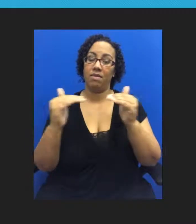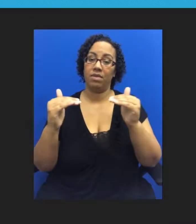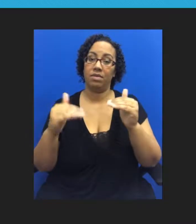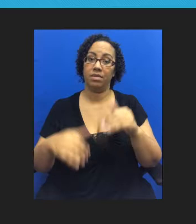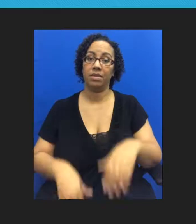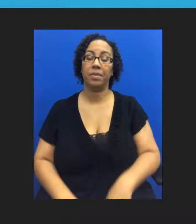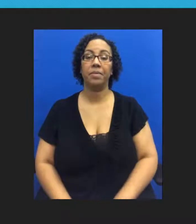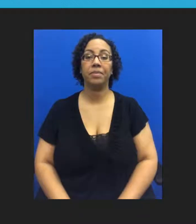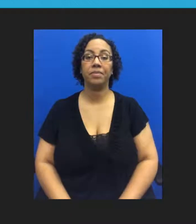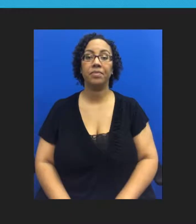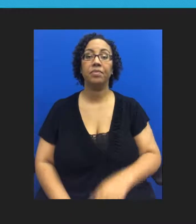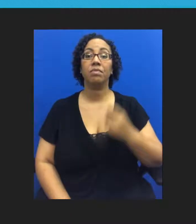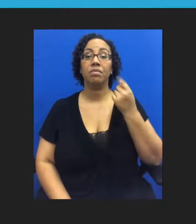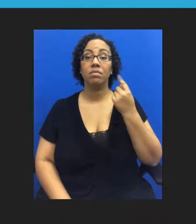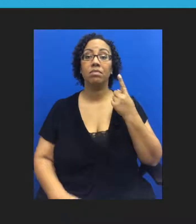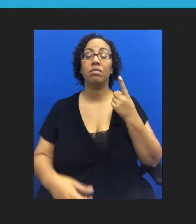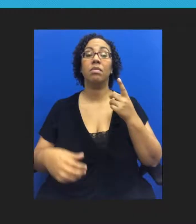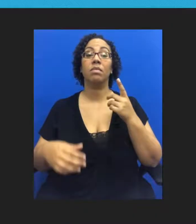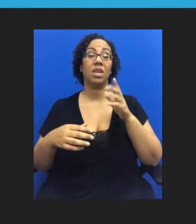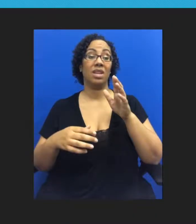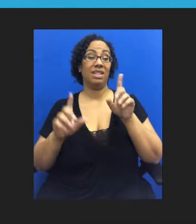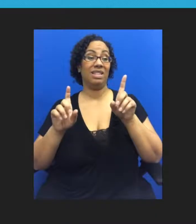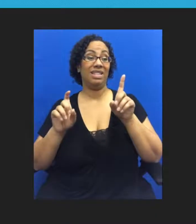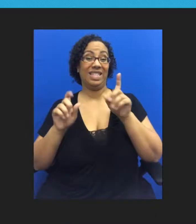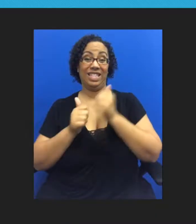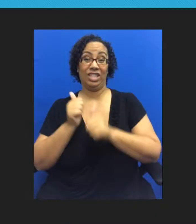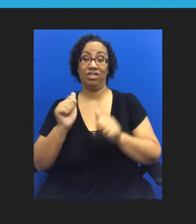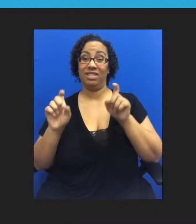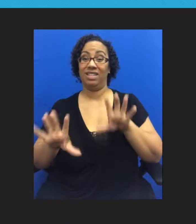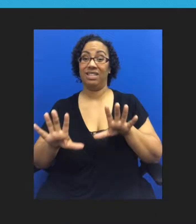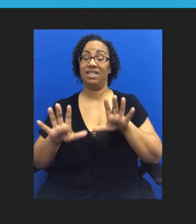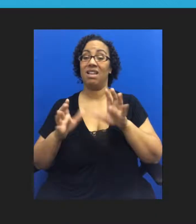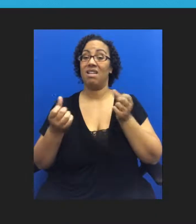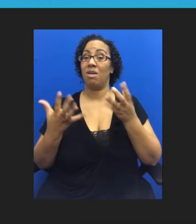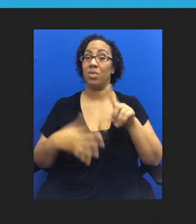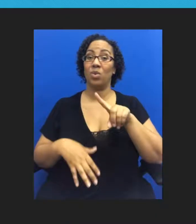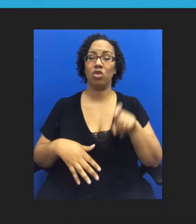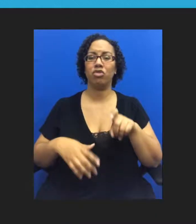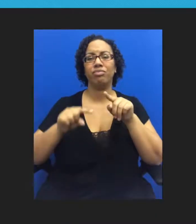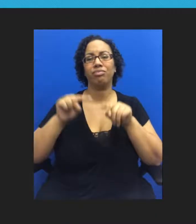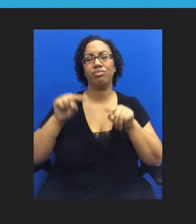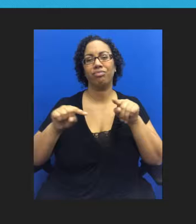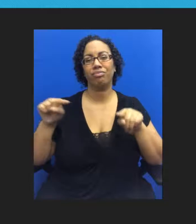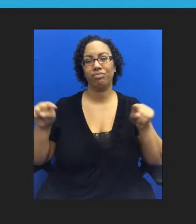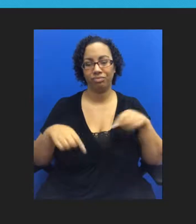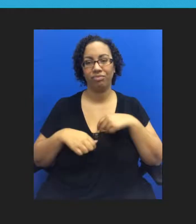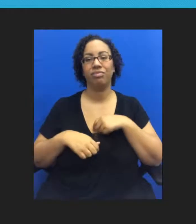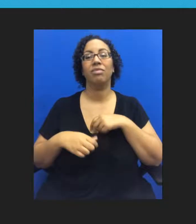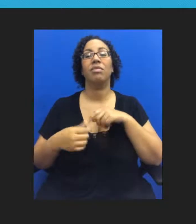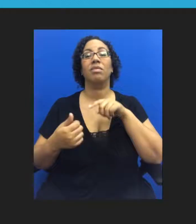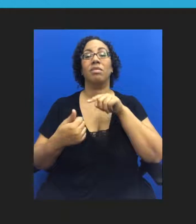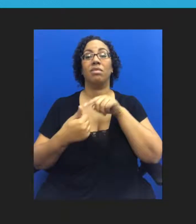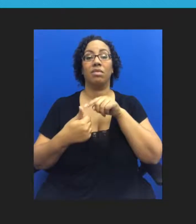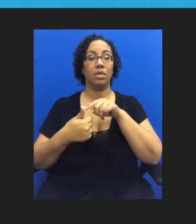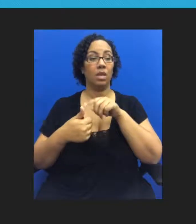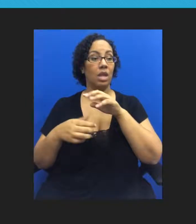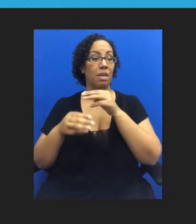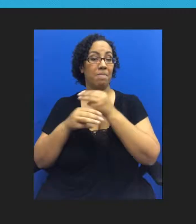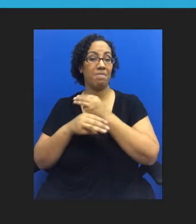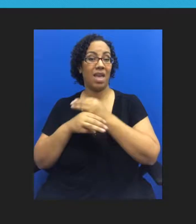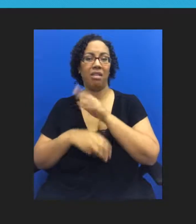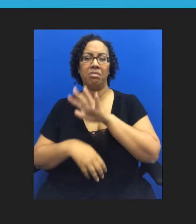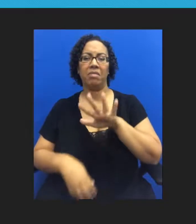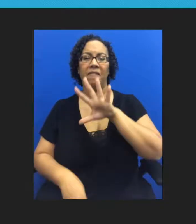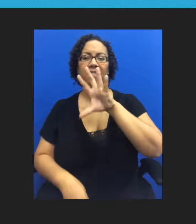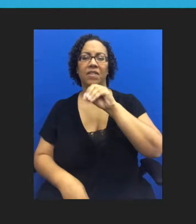it incorrectly, it becomes less challenging. That adaptive piece happens throughout the assessment to determine where their